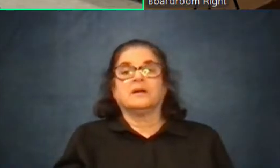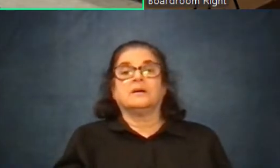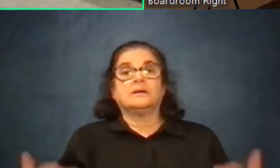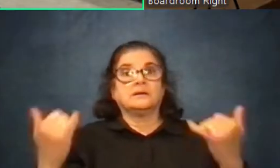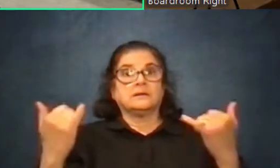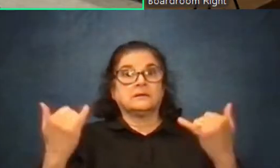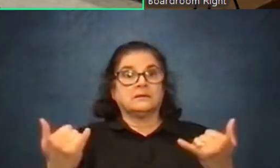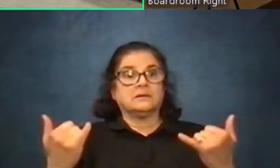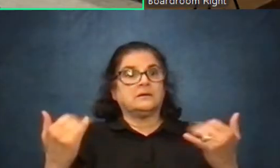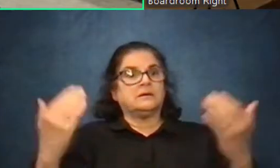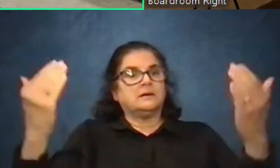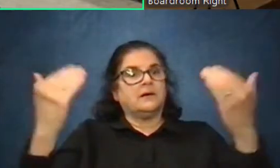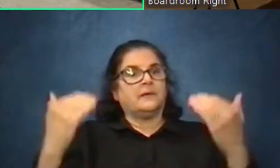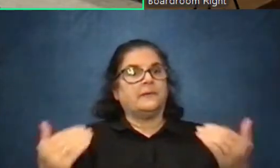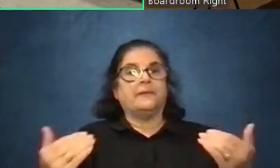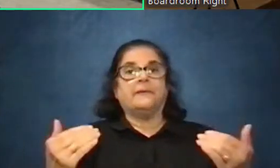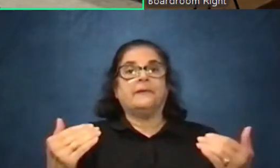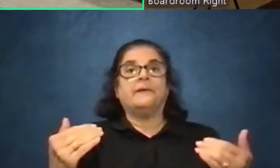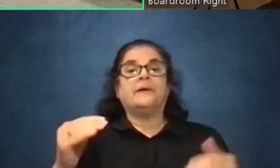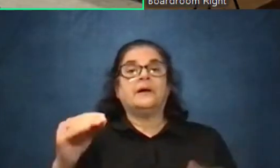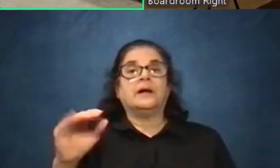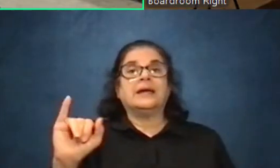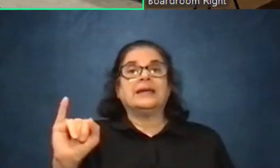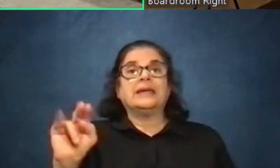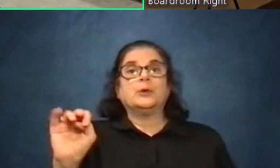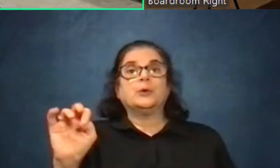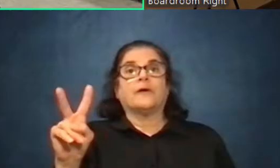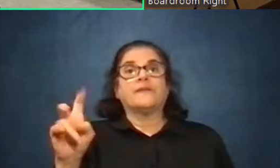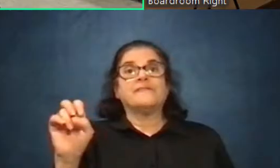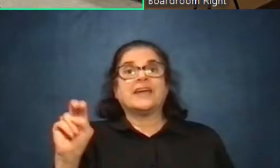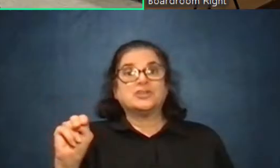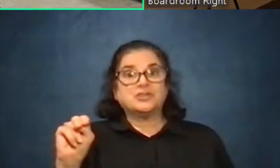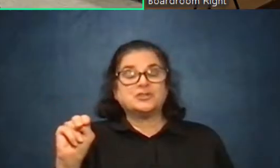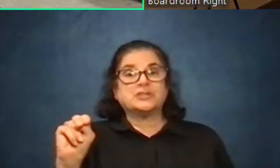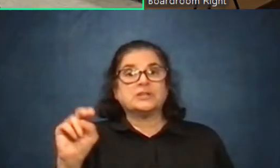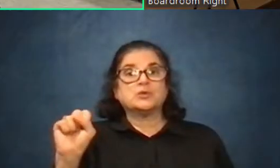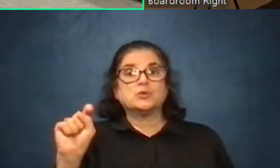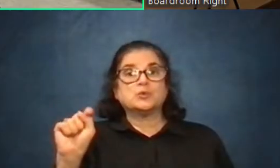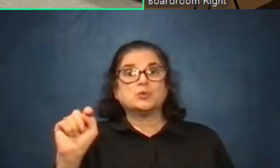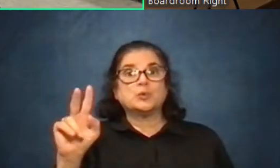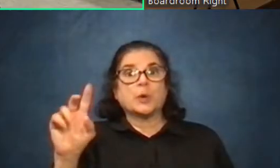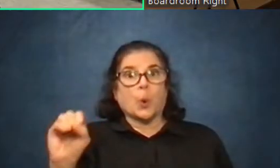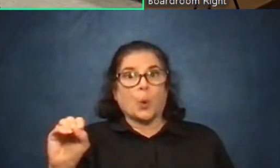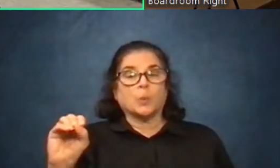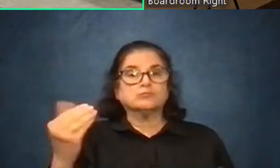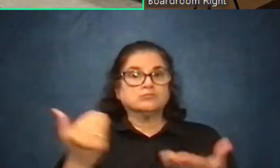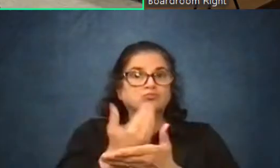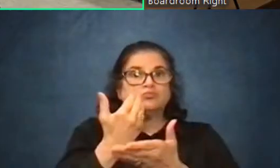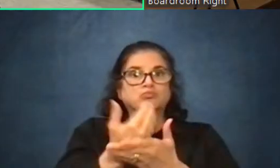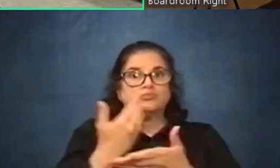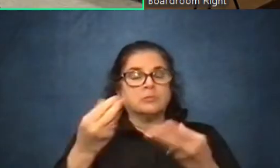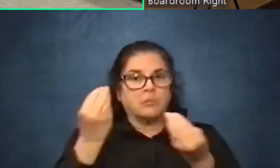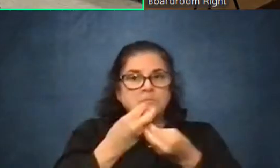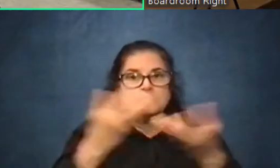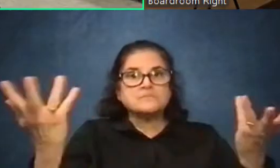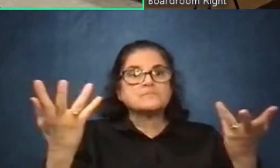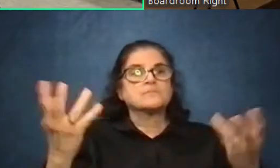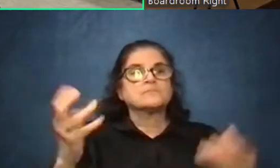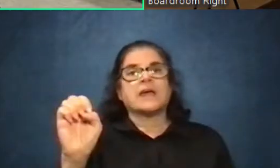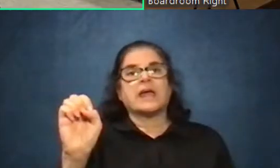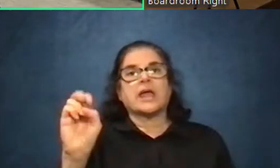And now, next we will have Innovation Studio updates presented by Eric Jensen, Project Manager for Operations